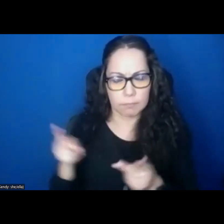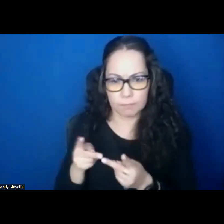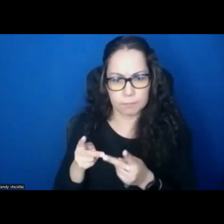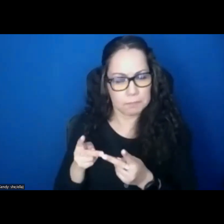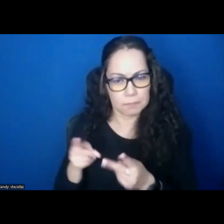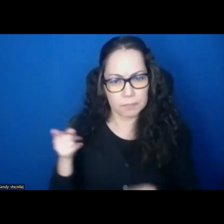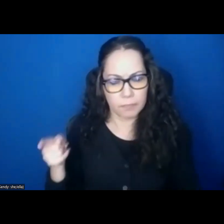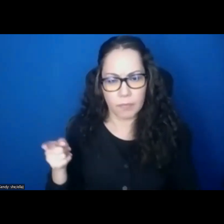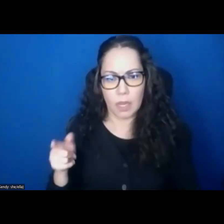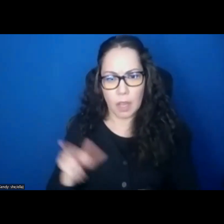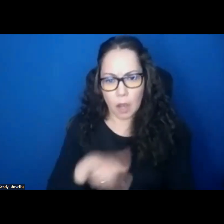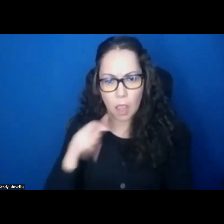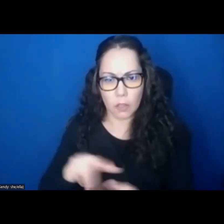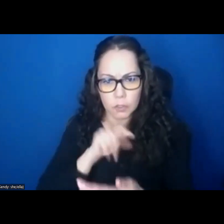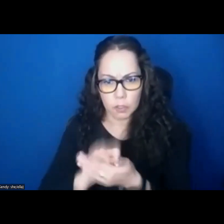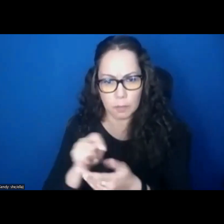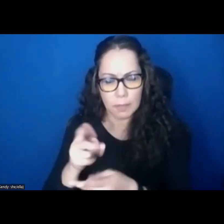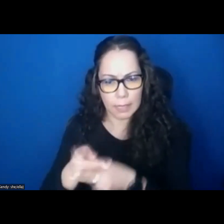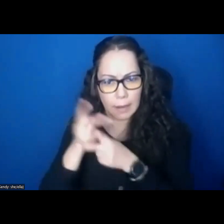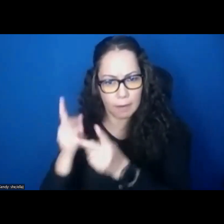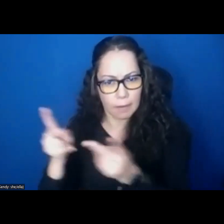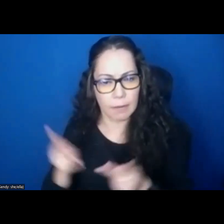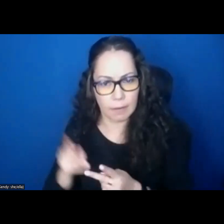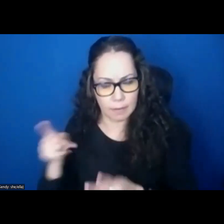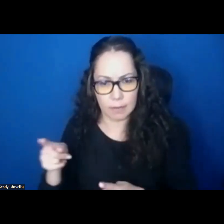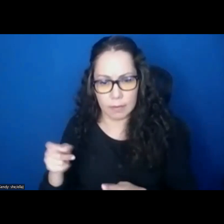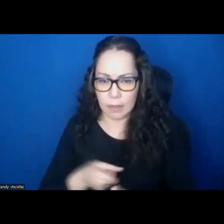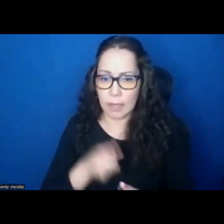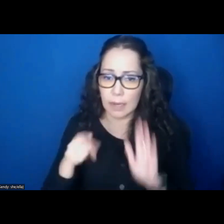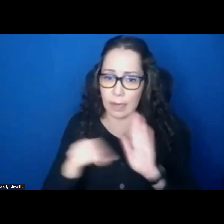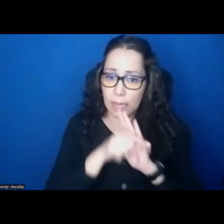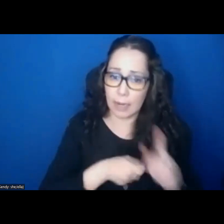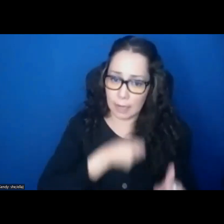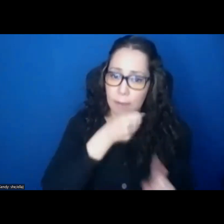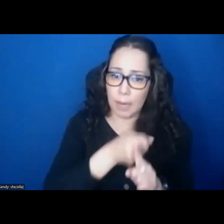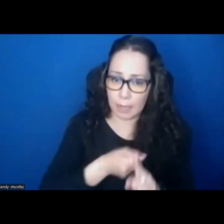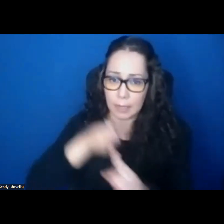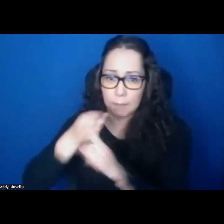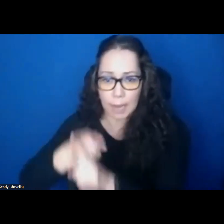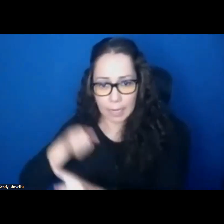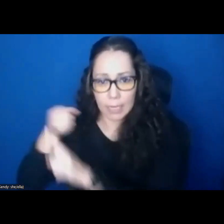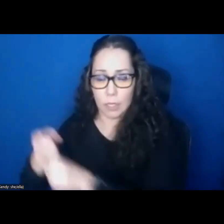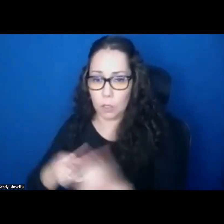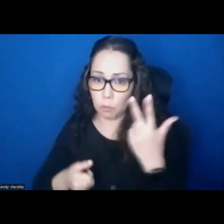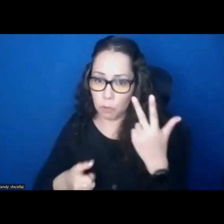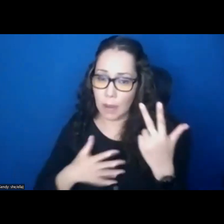Long term care negatively affected three of my loved ones. As well as me. Prior to lockdown, I saw